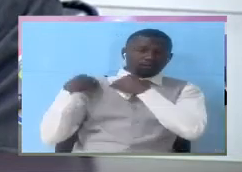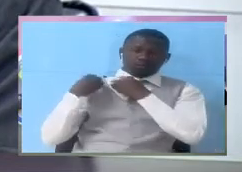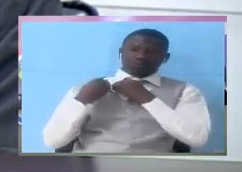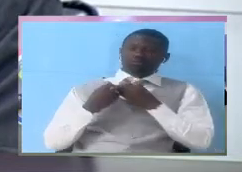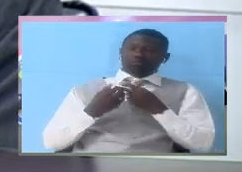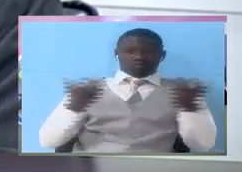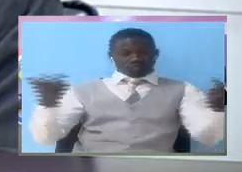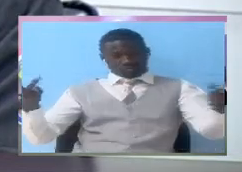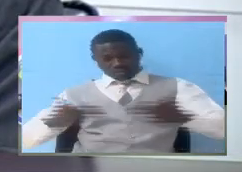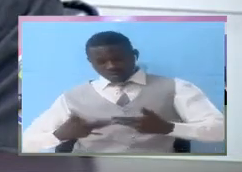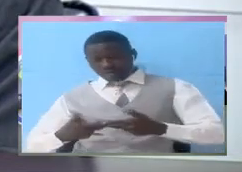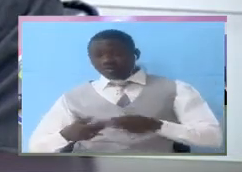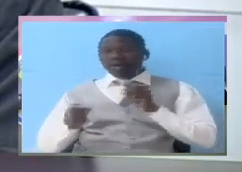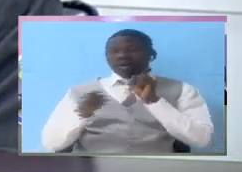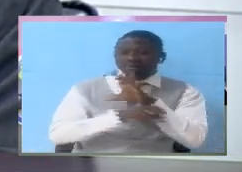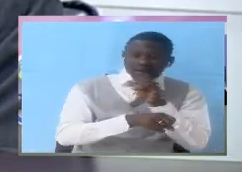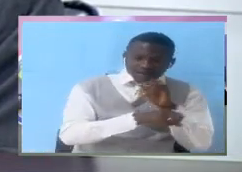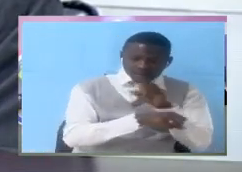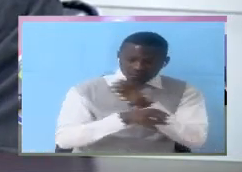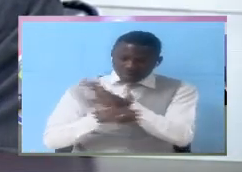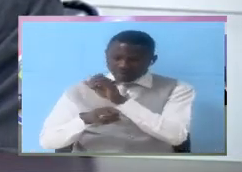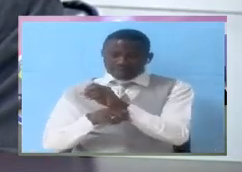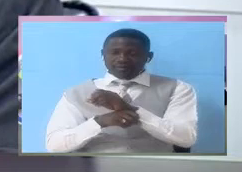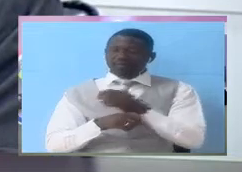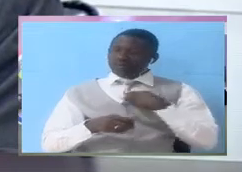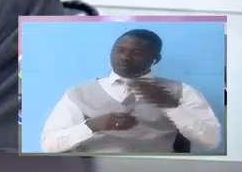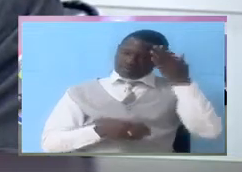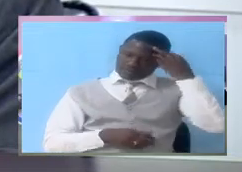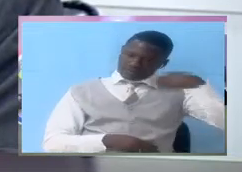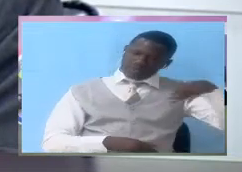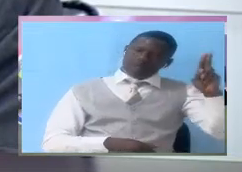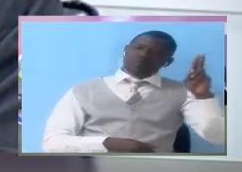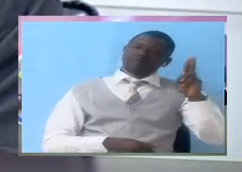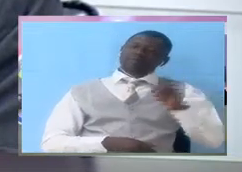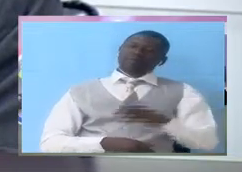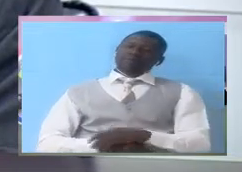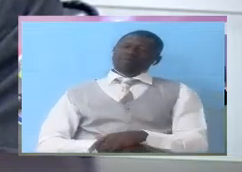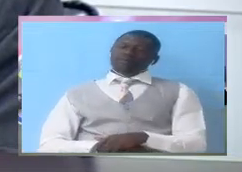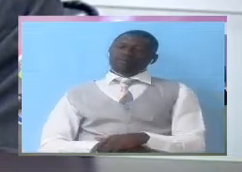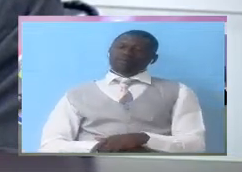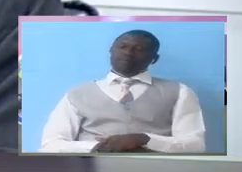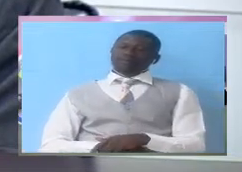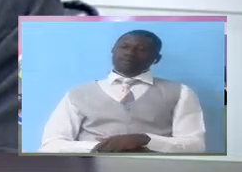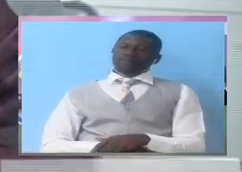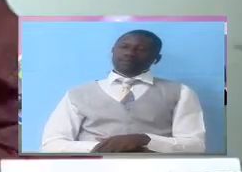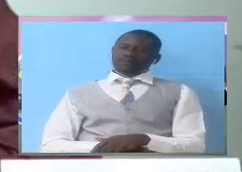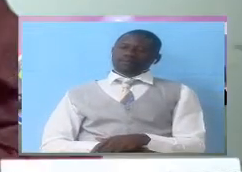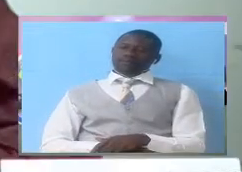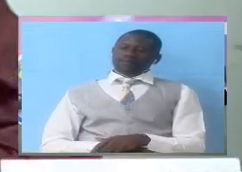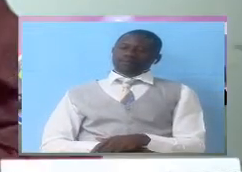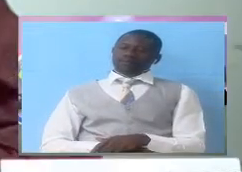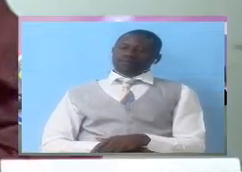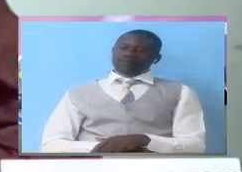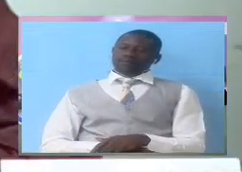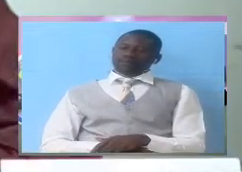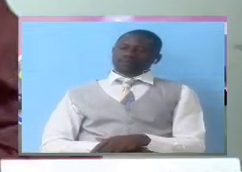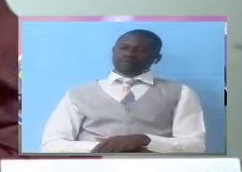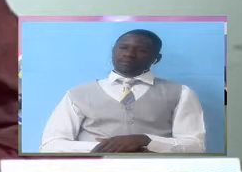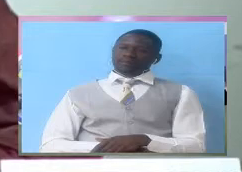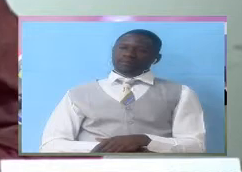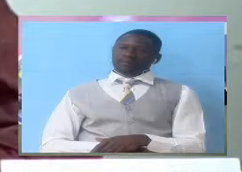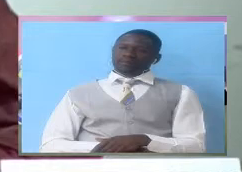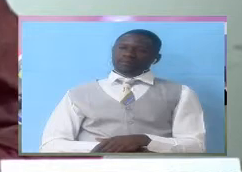dalal denk len ay cadeau and left ma genn they were supposed to have